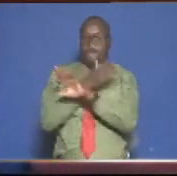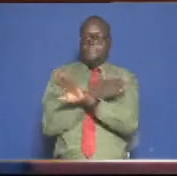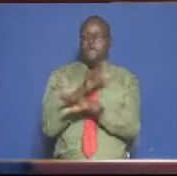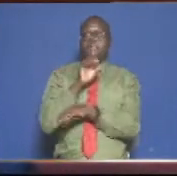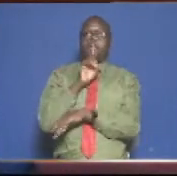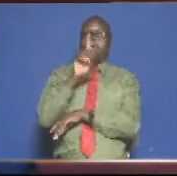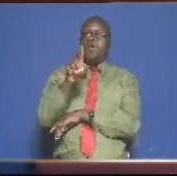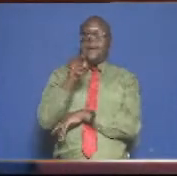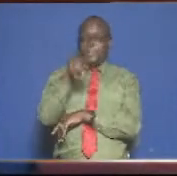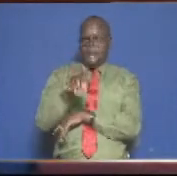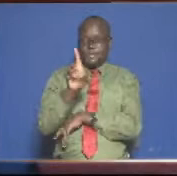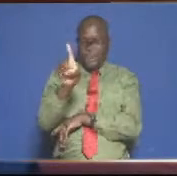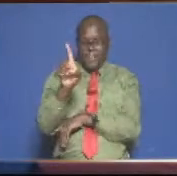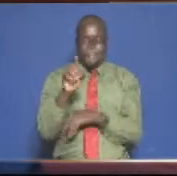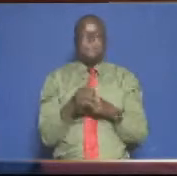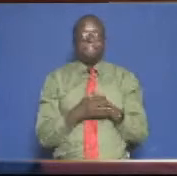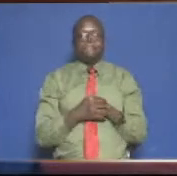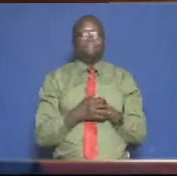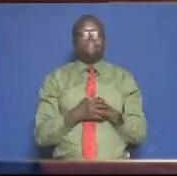direction,